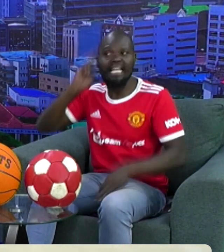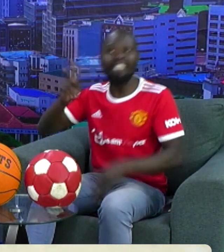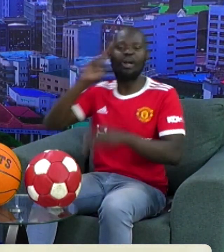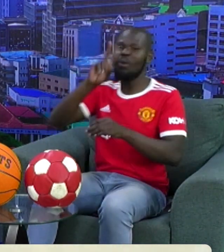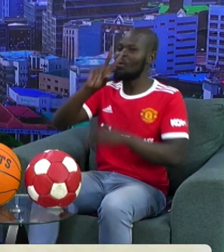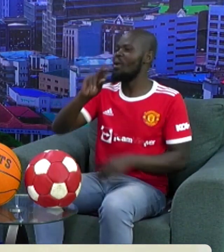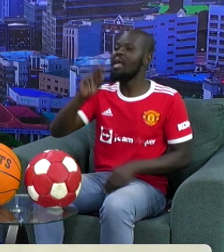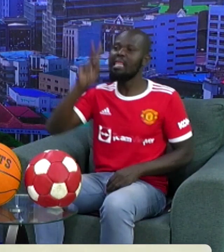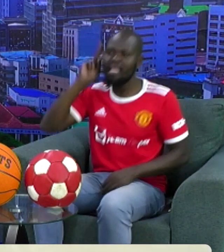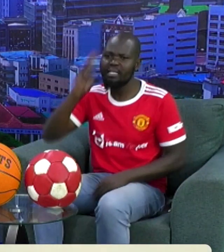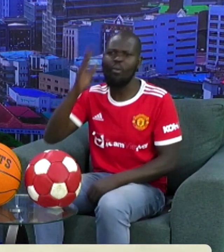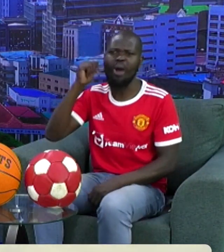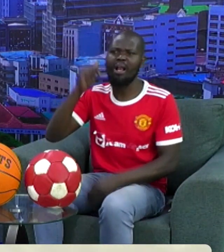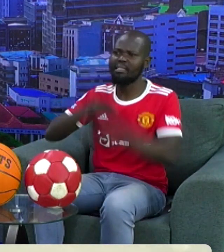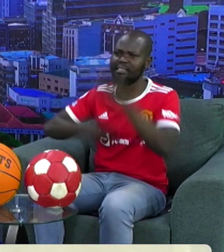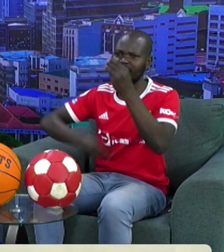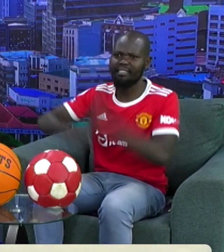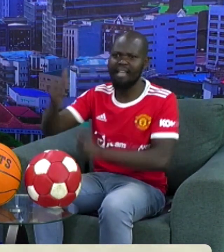we know